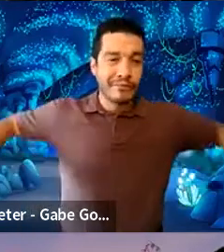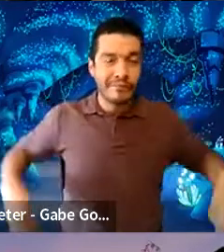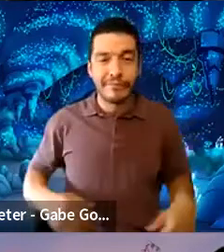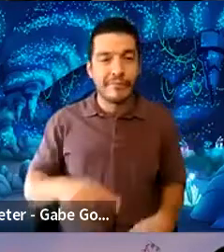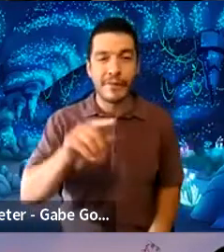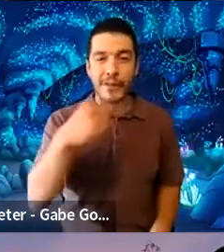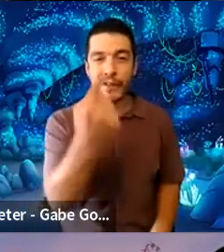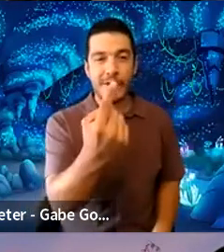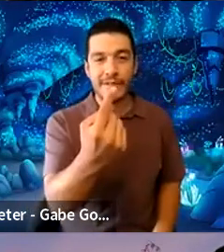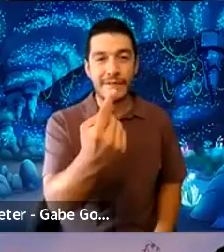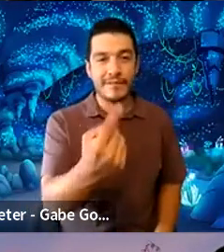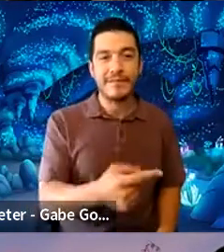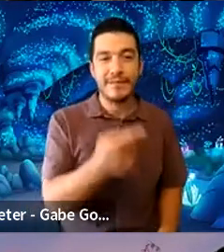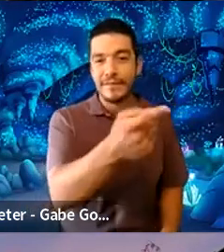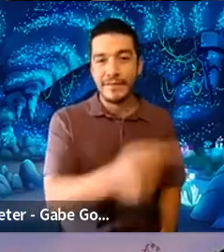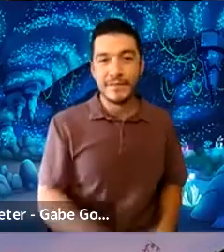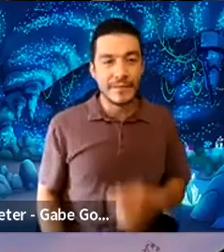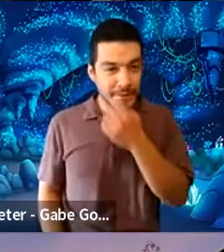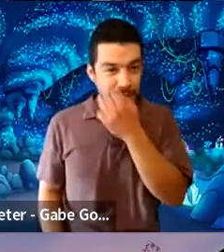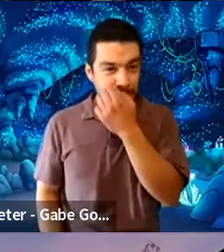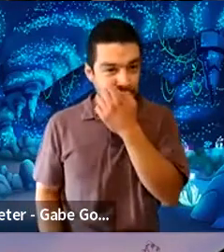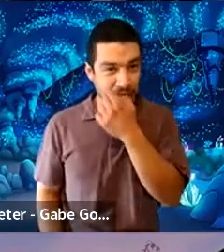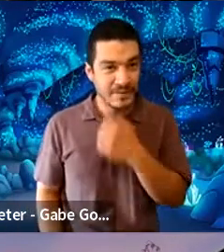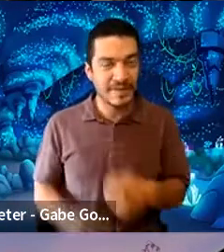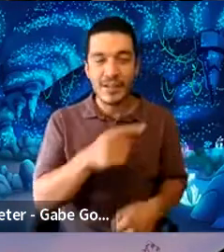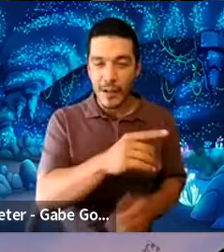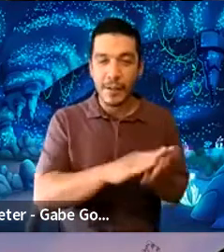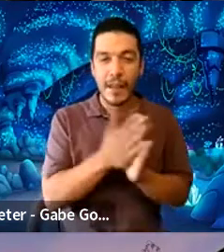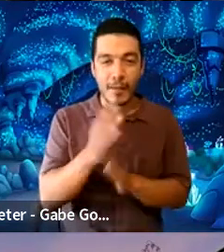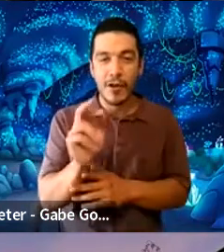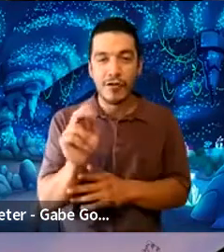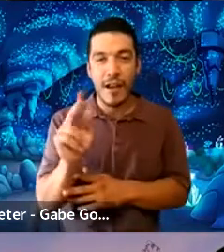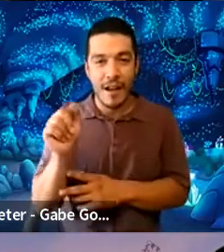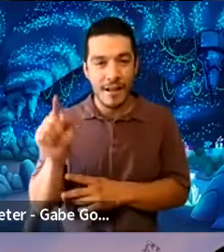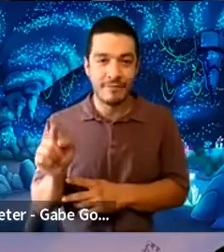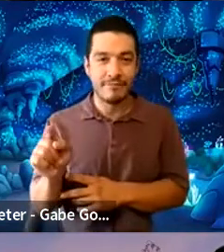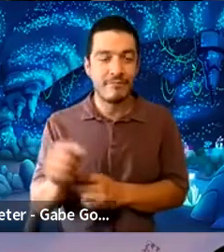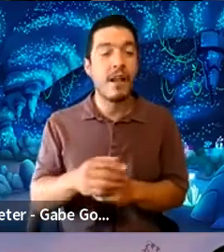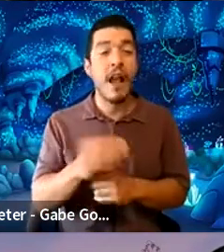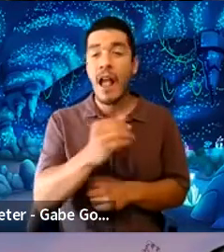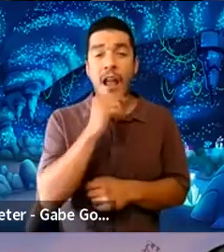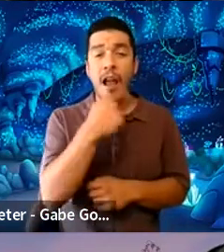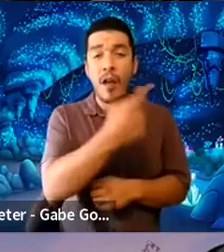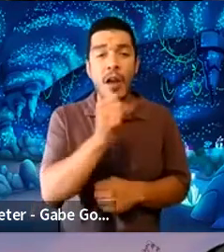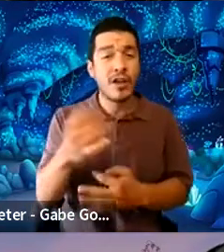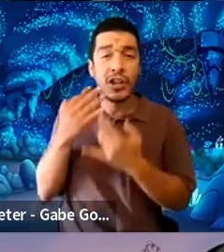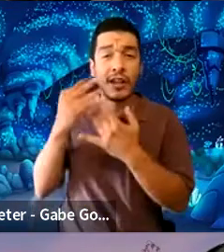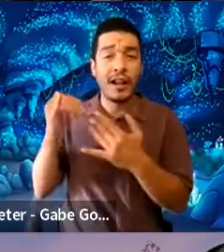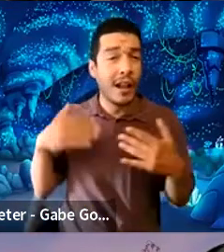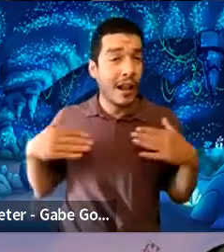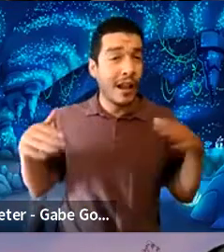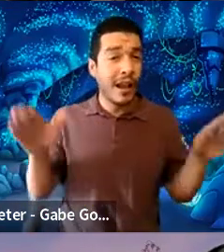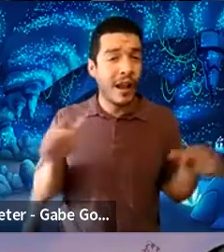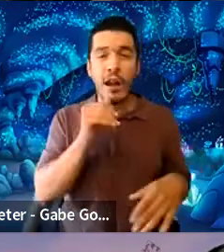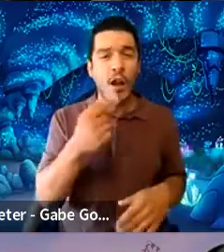There was no contest. She was our Eureka. And I knew, I mean, not only could she sing like an angel, and not only could